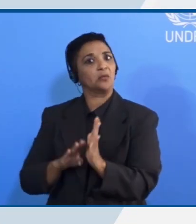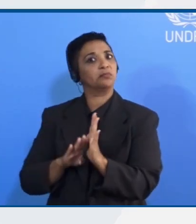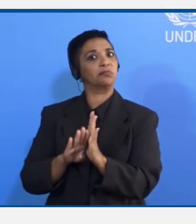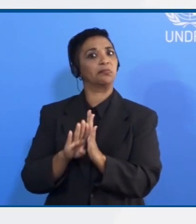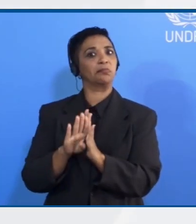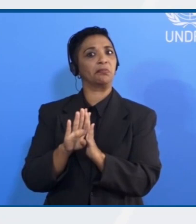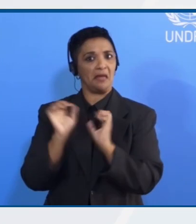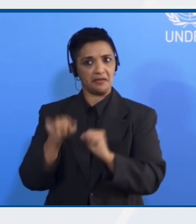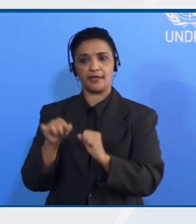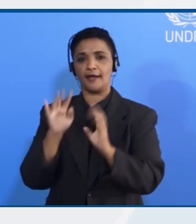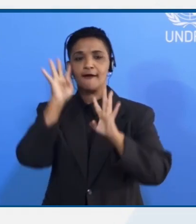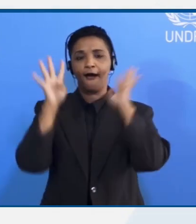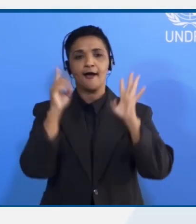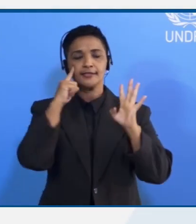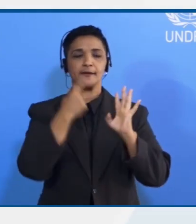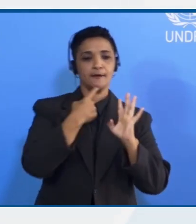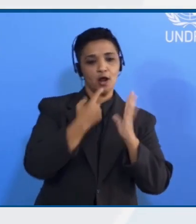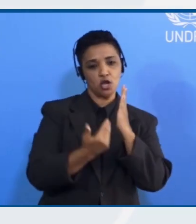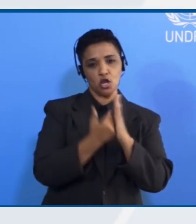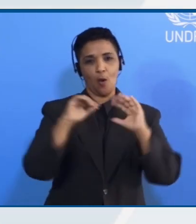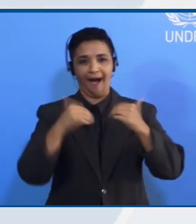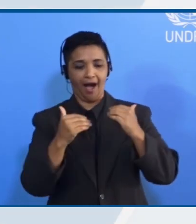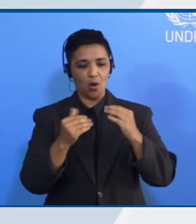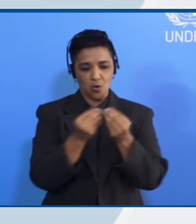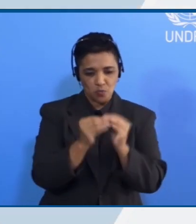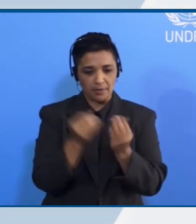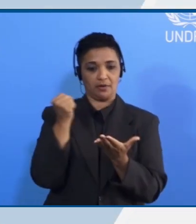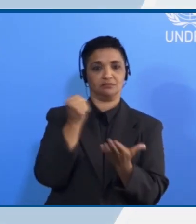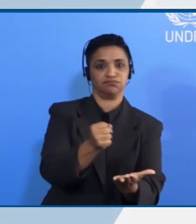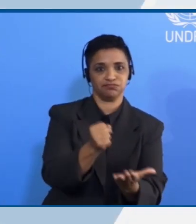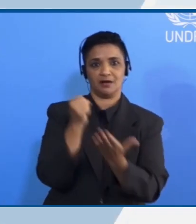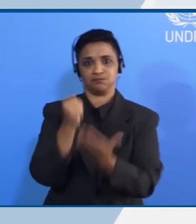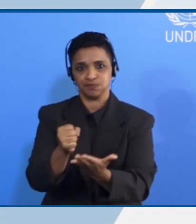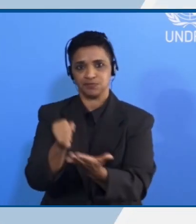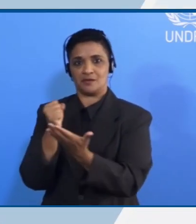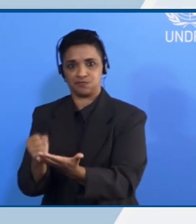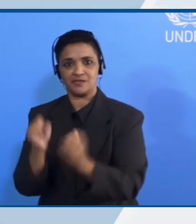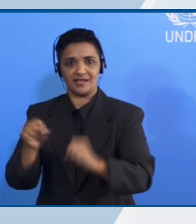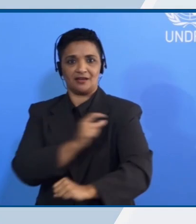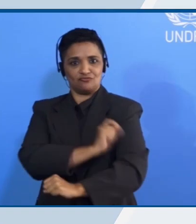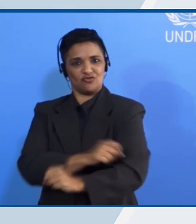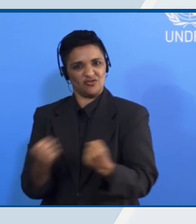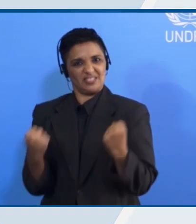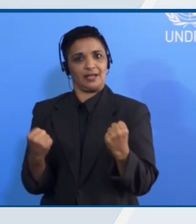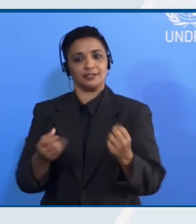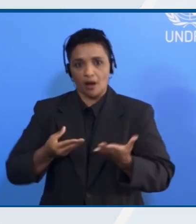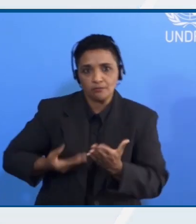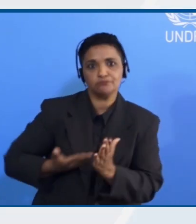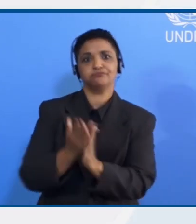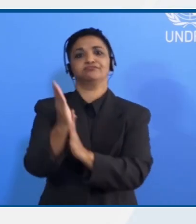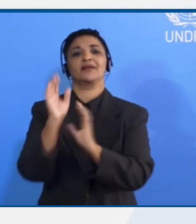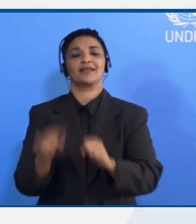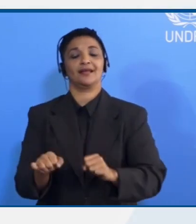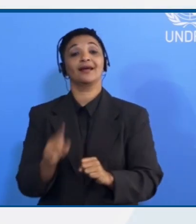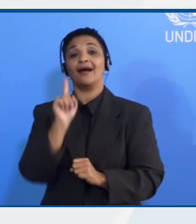more innovative, increasing the supply of finance available for resilience and adaptation. But I would say,